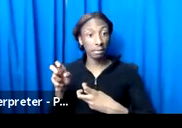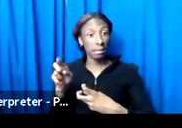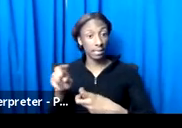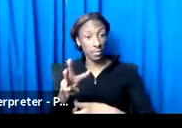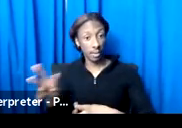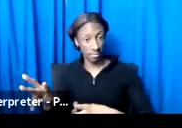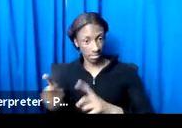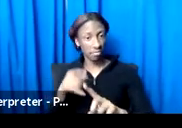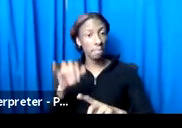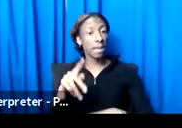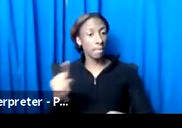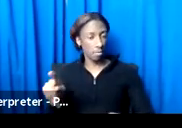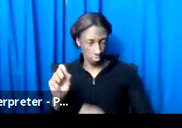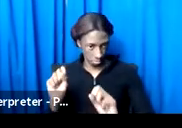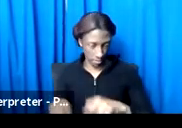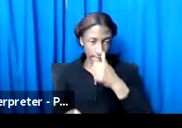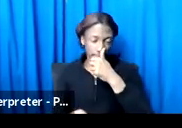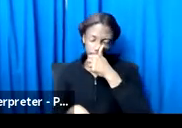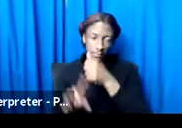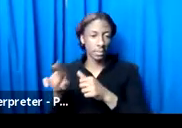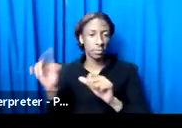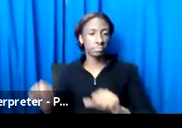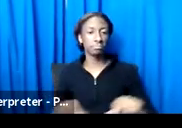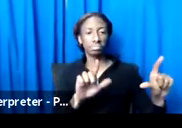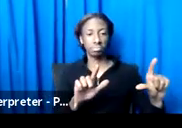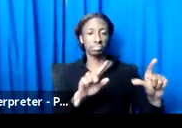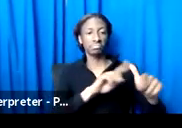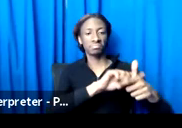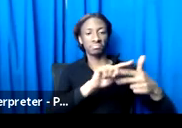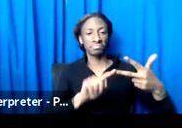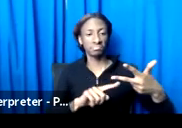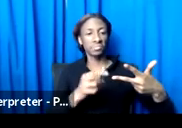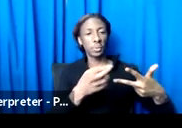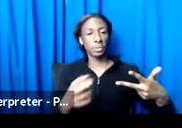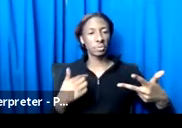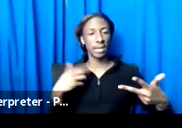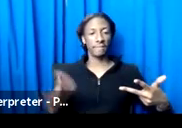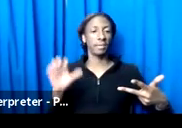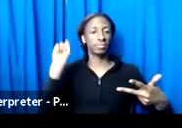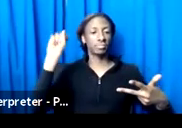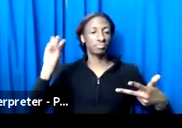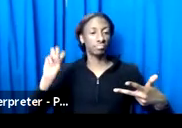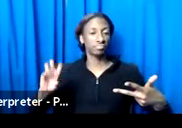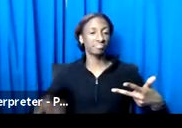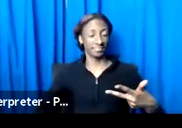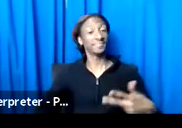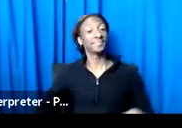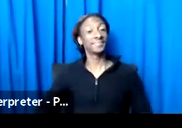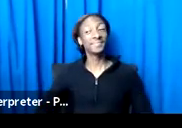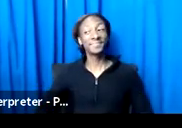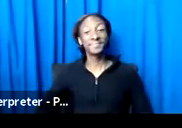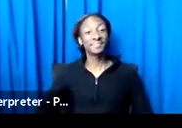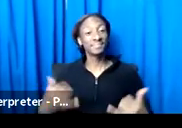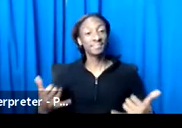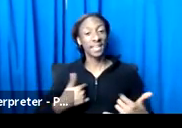presentation, you are more than welcome to, and it will take you directly to the different resources that I mentioned. And with that, I will wrap